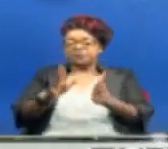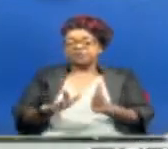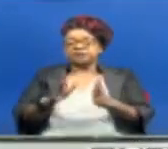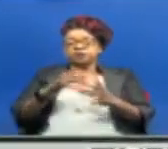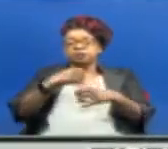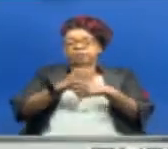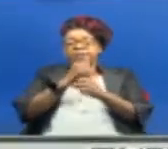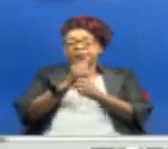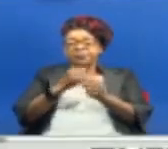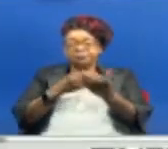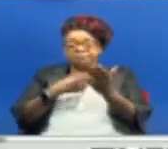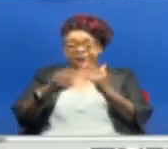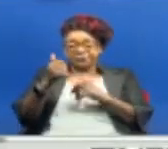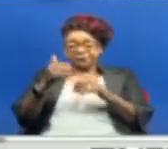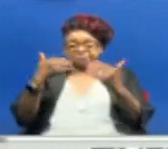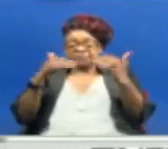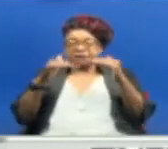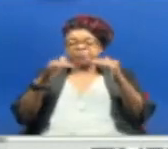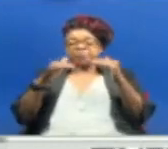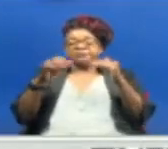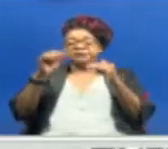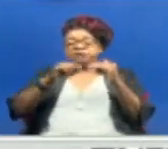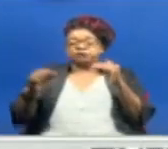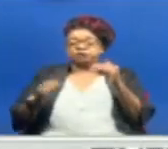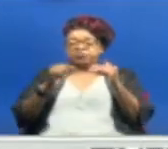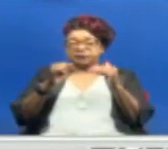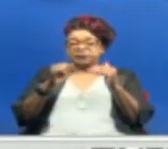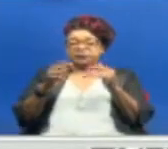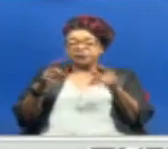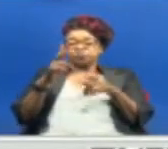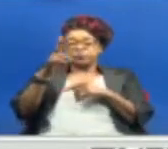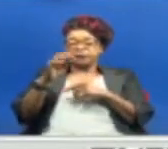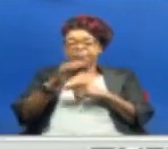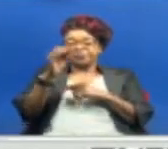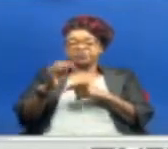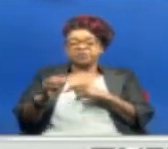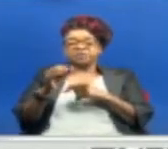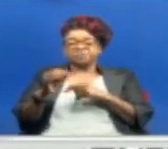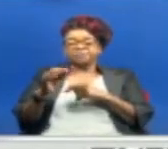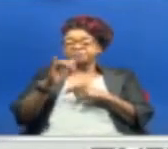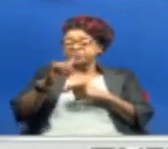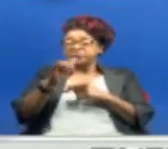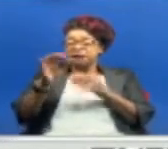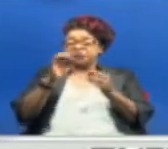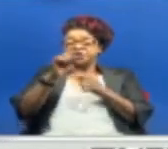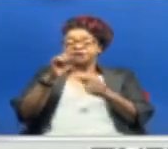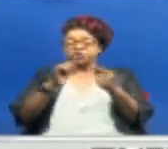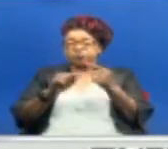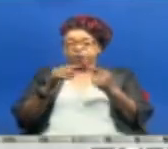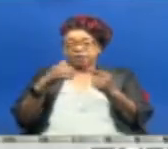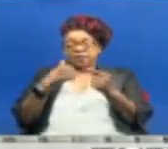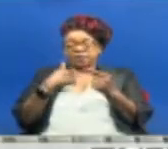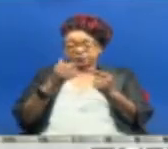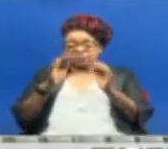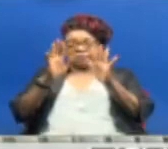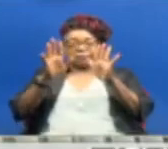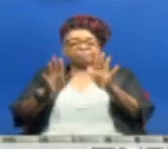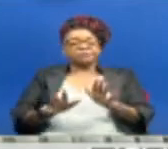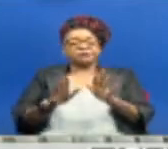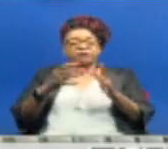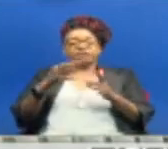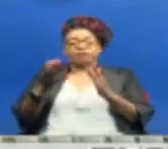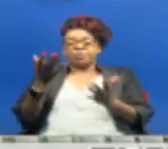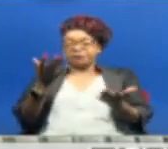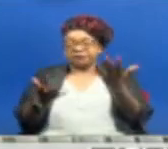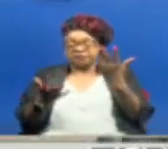maintain the minimum statutory liquidity ratio at 20%. The liquidity ratio is a key metric for assessing